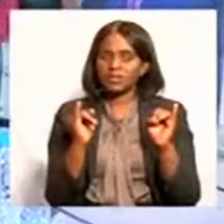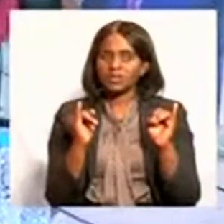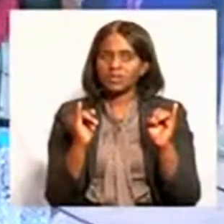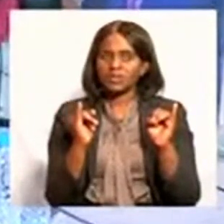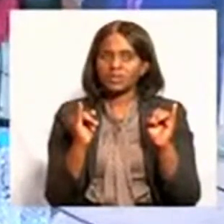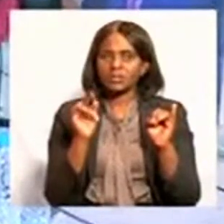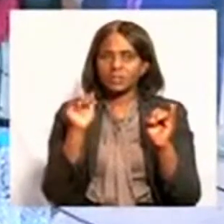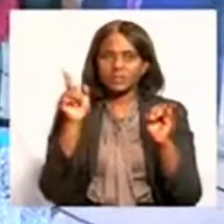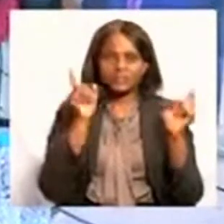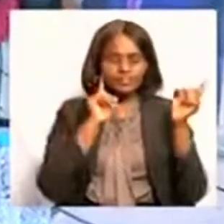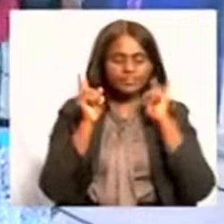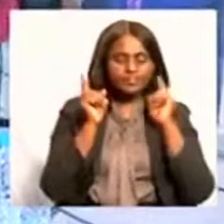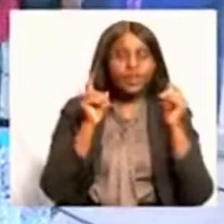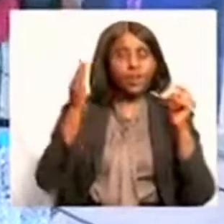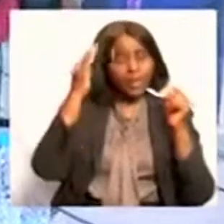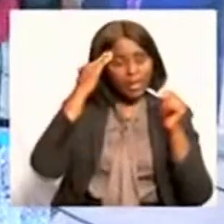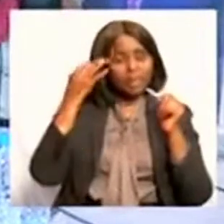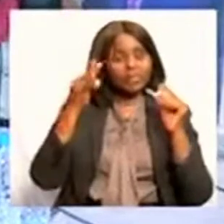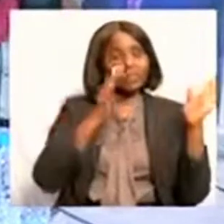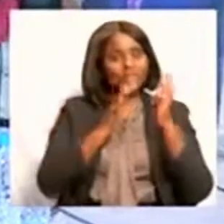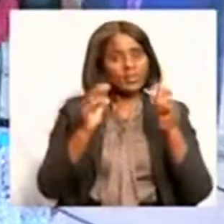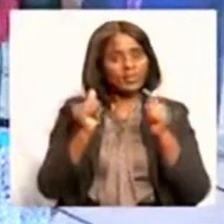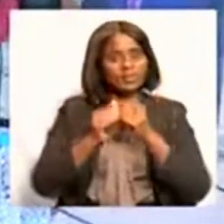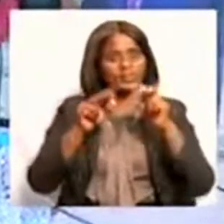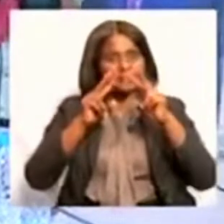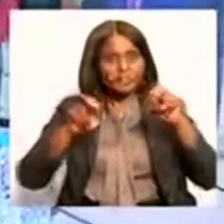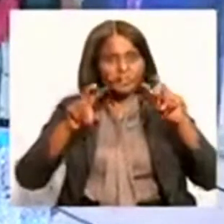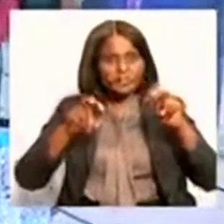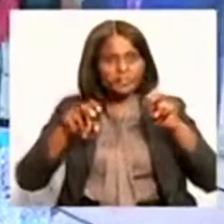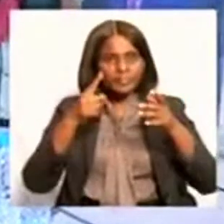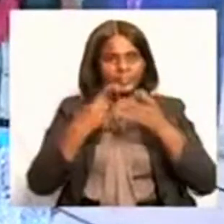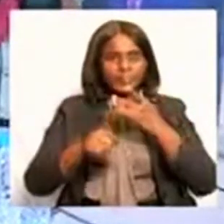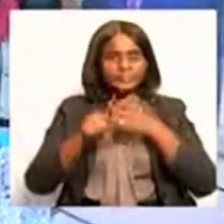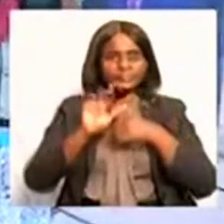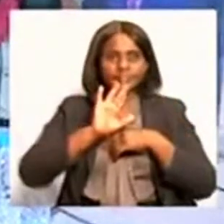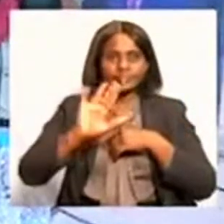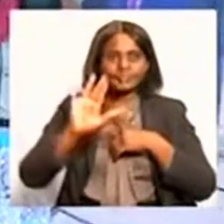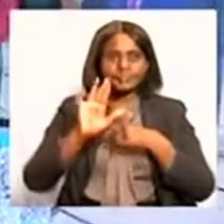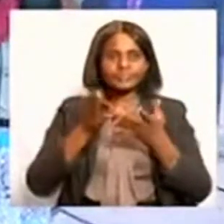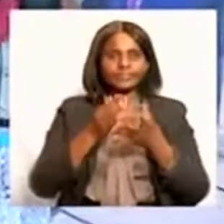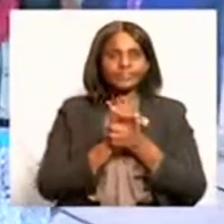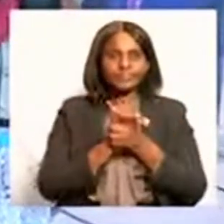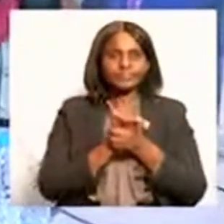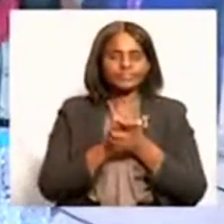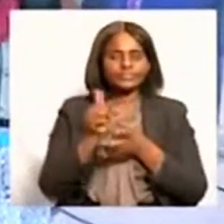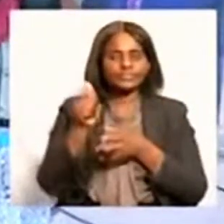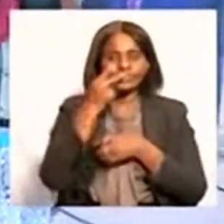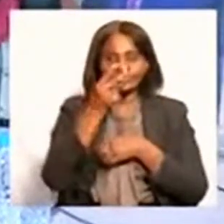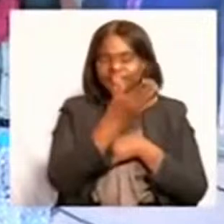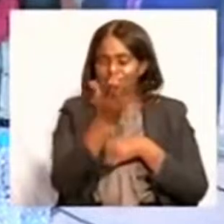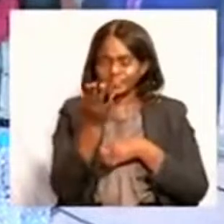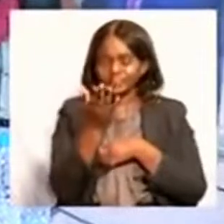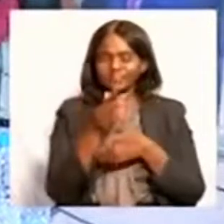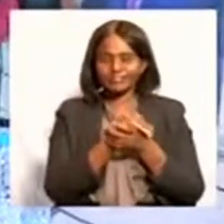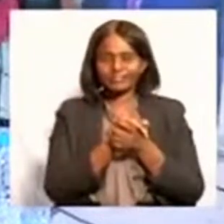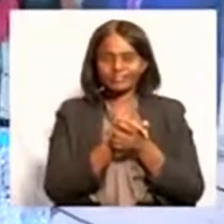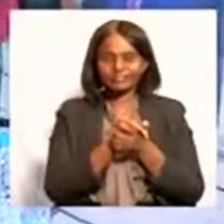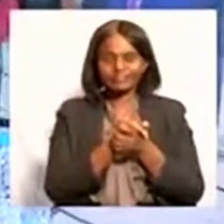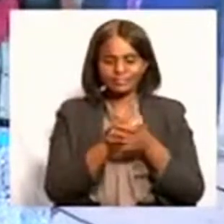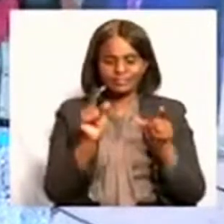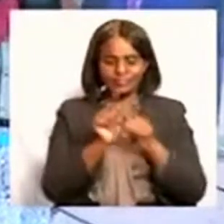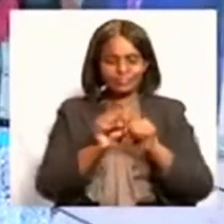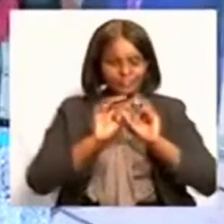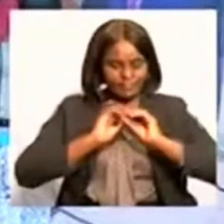head of planning and research, what is it that you look ahead and to